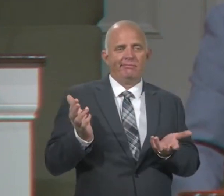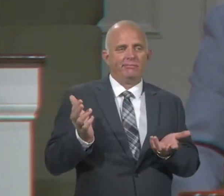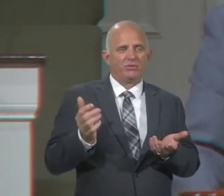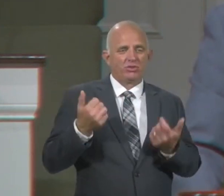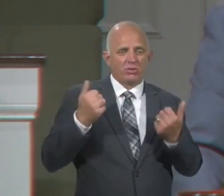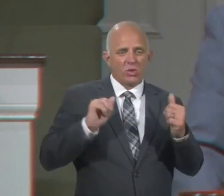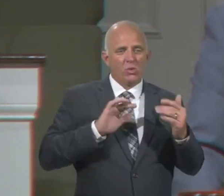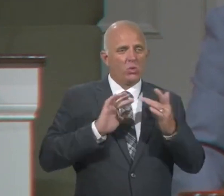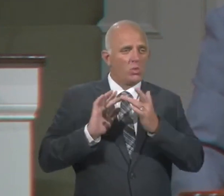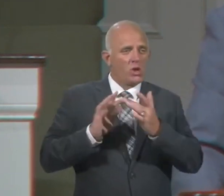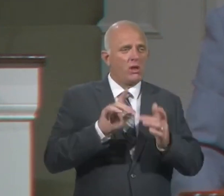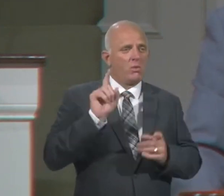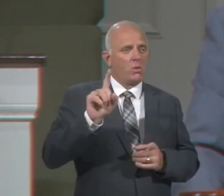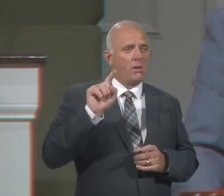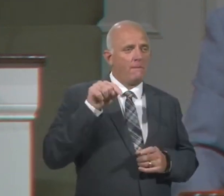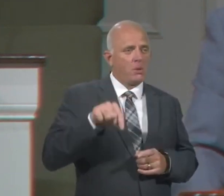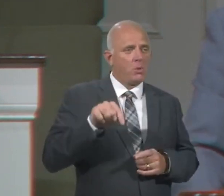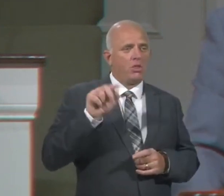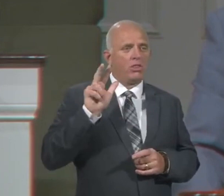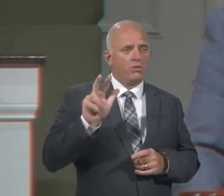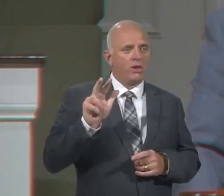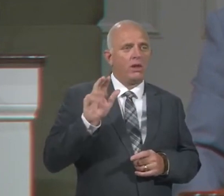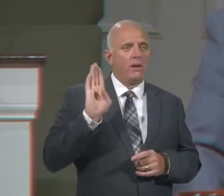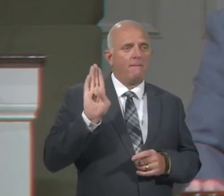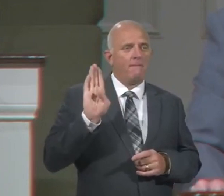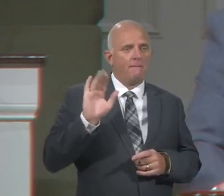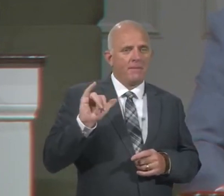1.3 million people for the Lord.